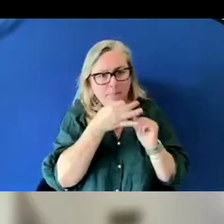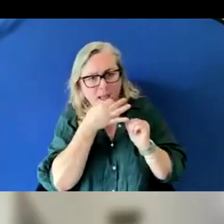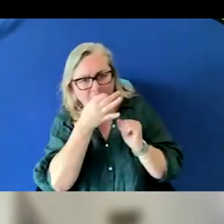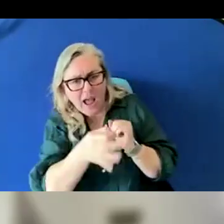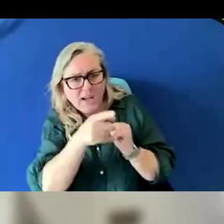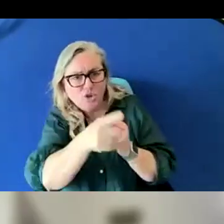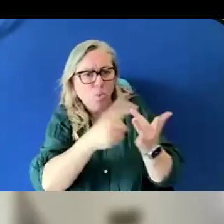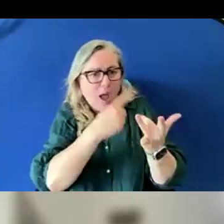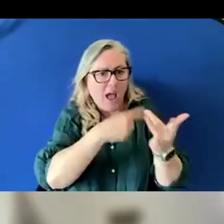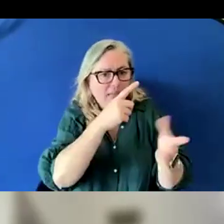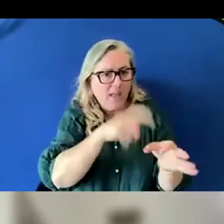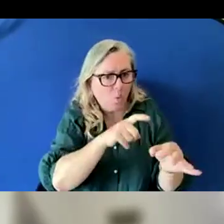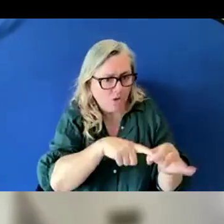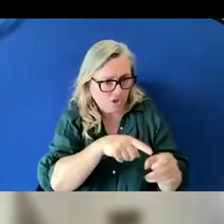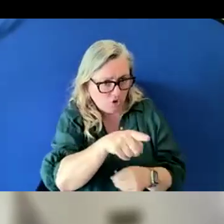on that.